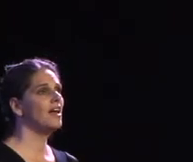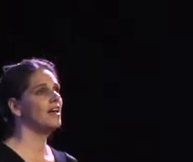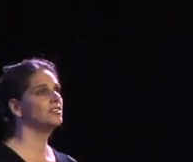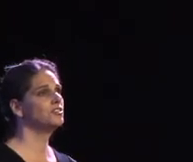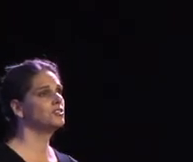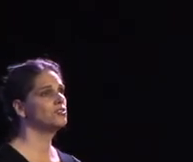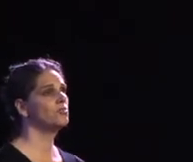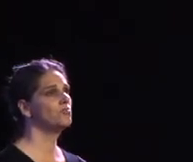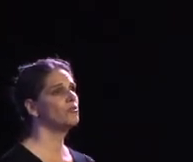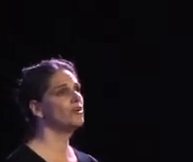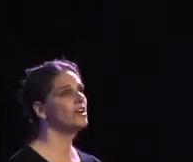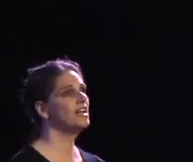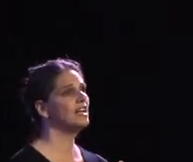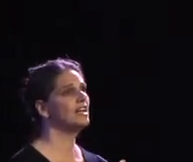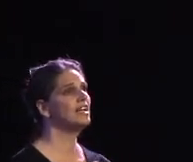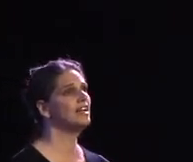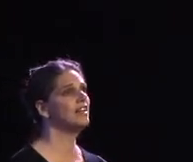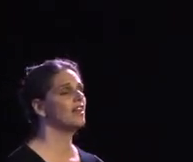began to